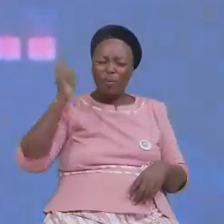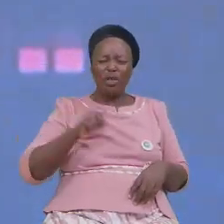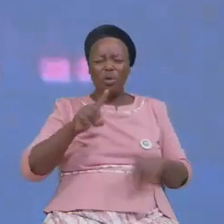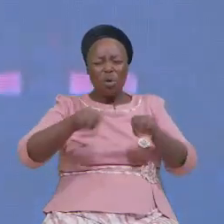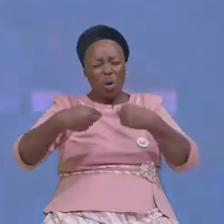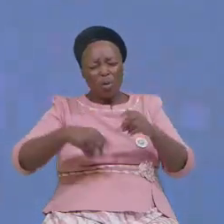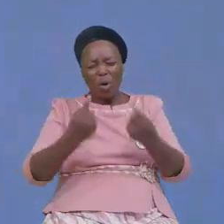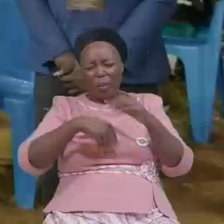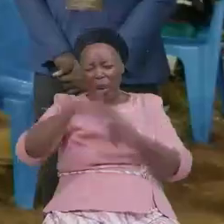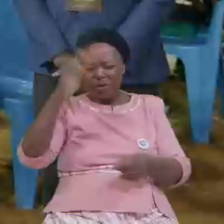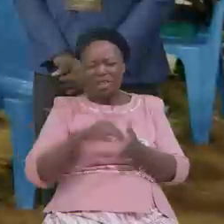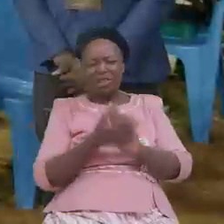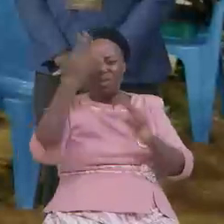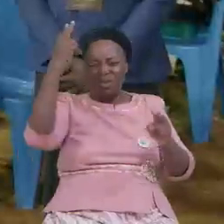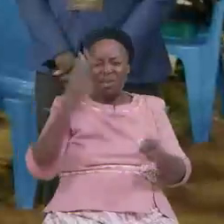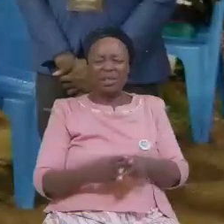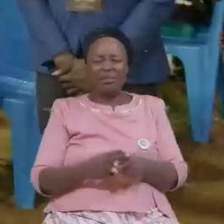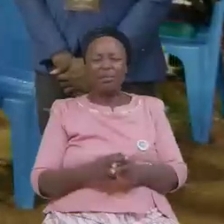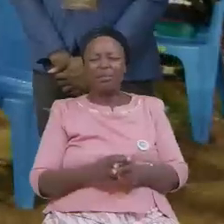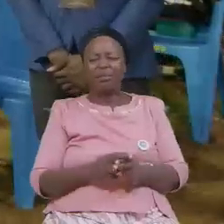in Jesus' name.